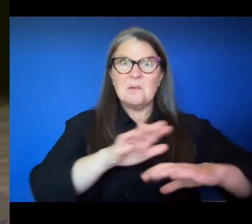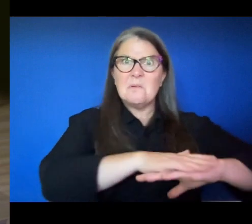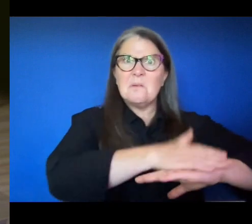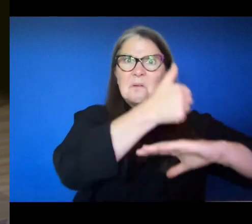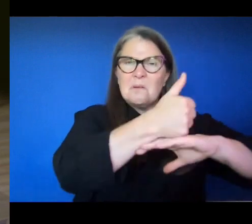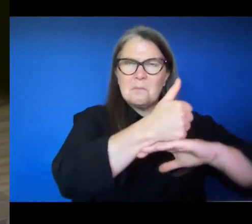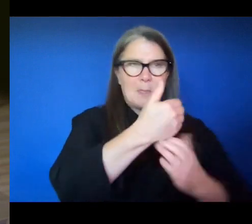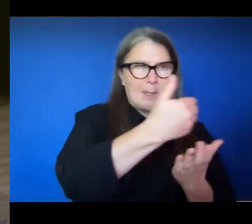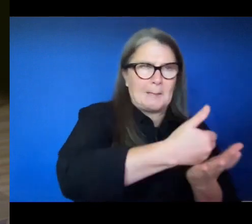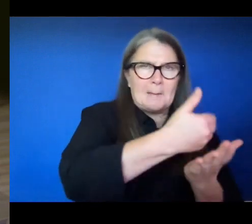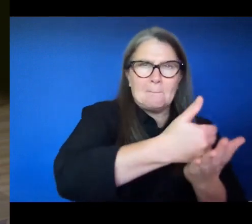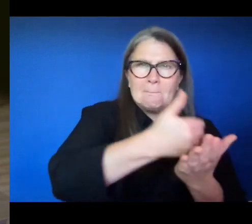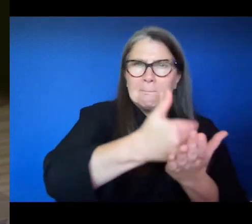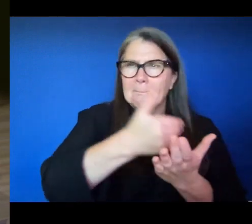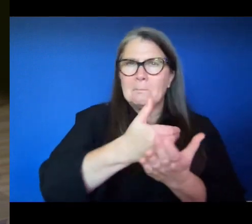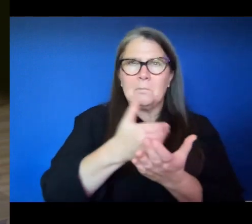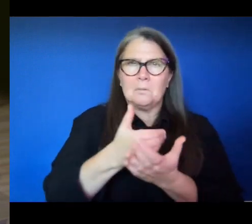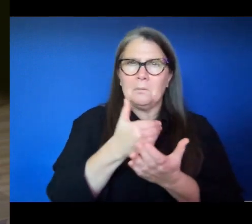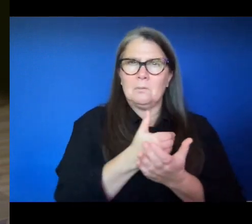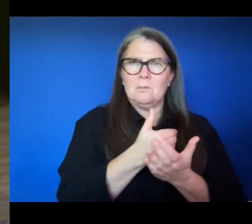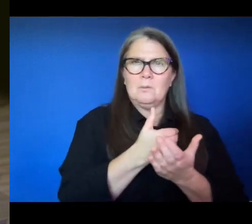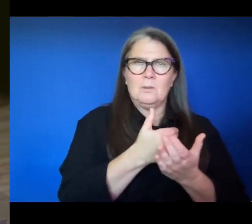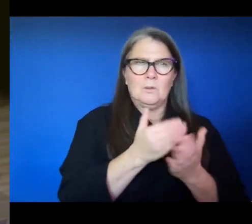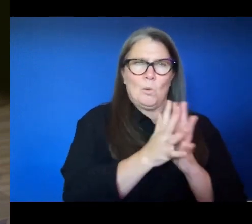which assign value to objects.